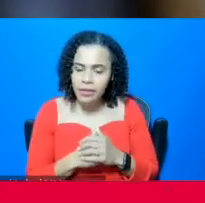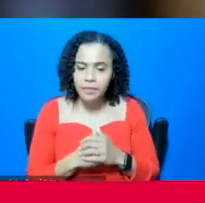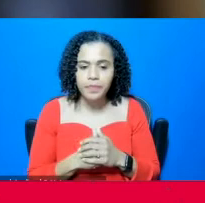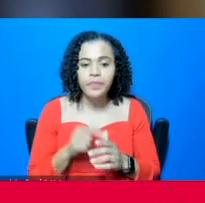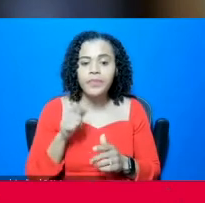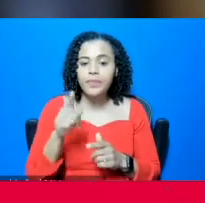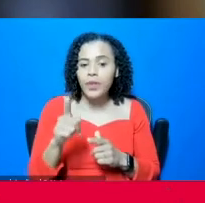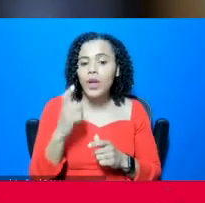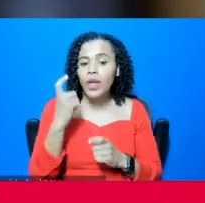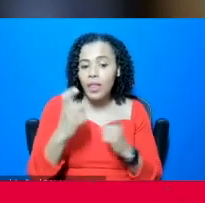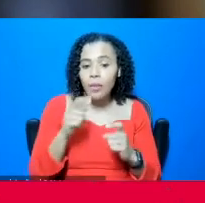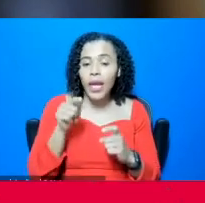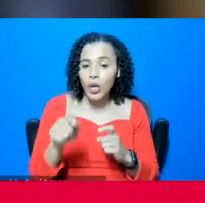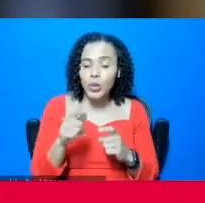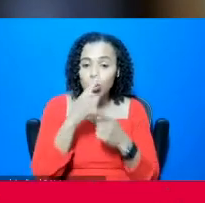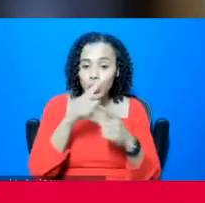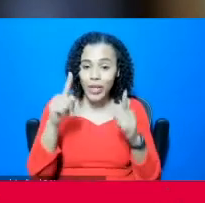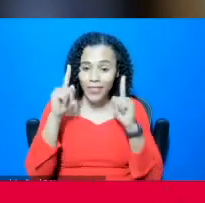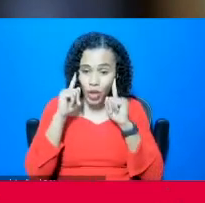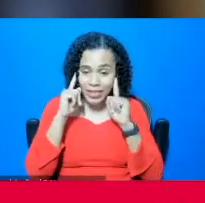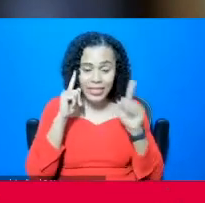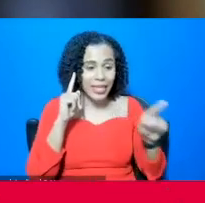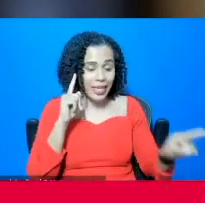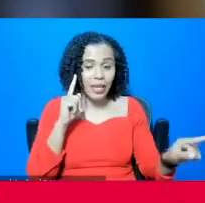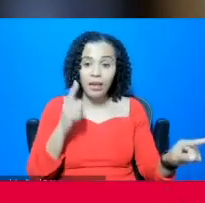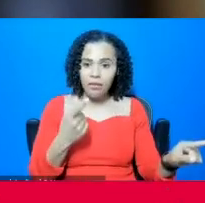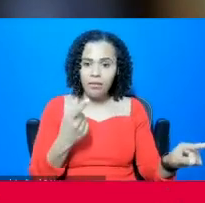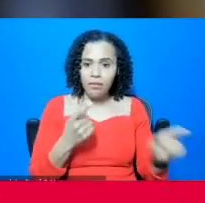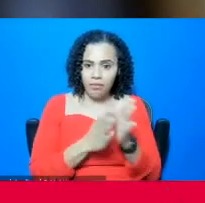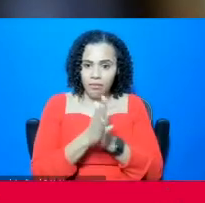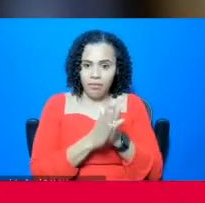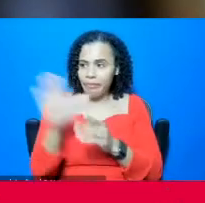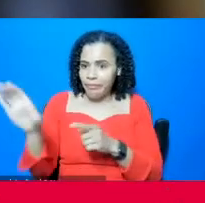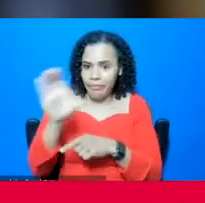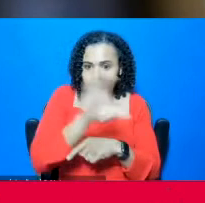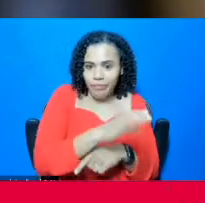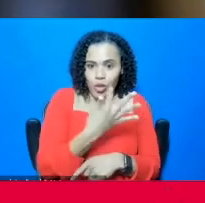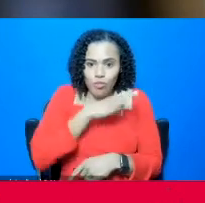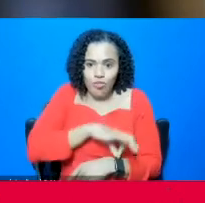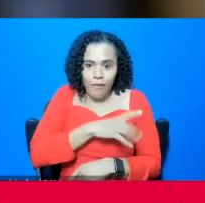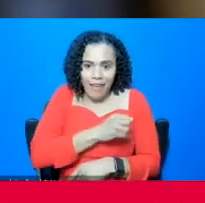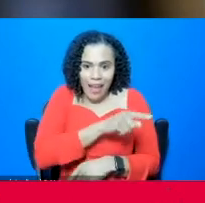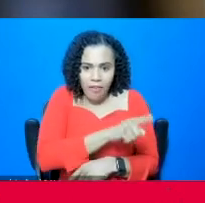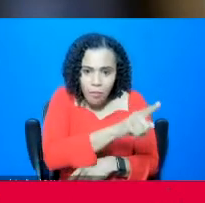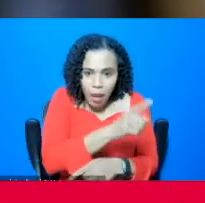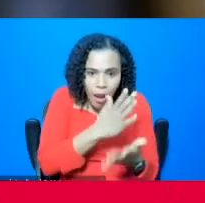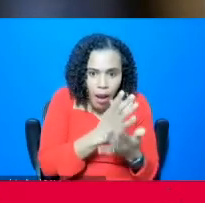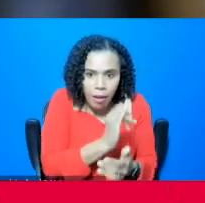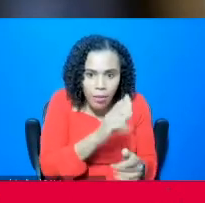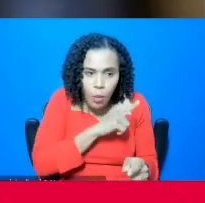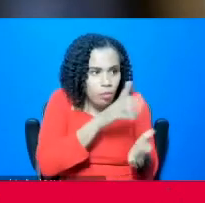universities profiting from creating disabled people, causing disability, killing people, and being directly